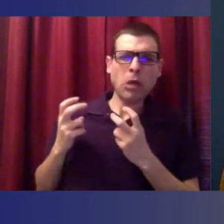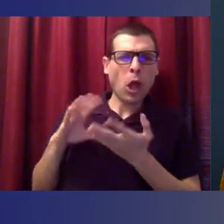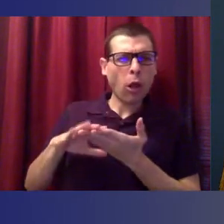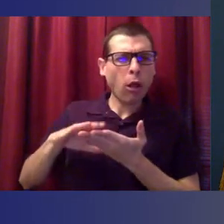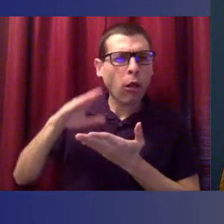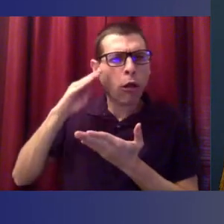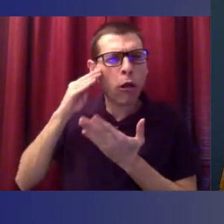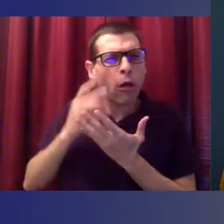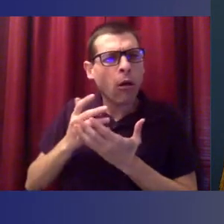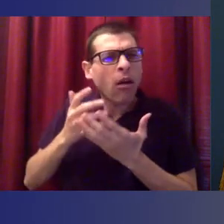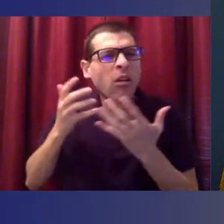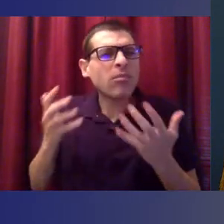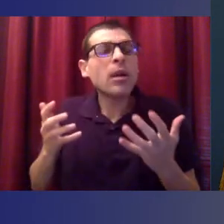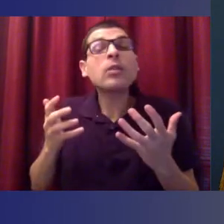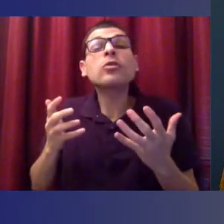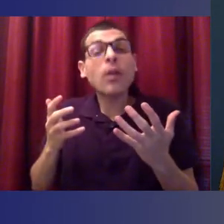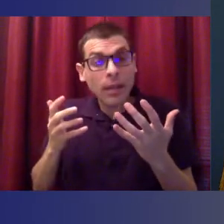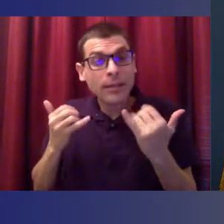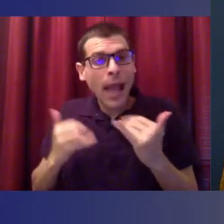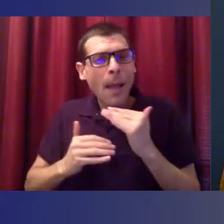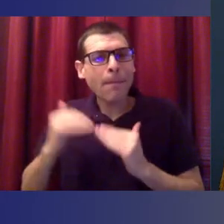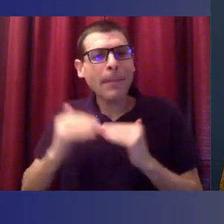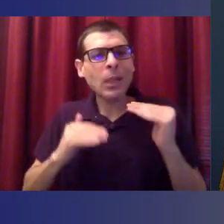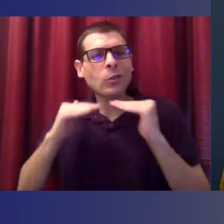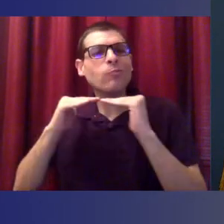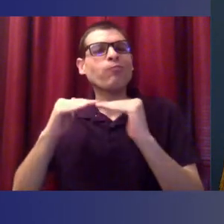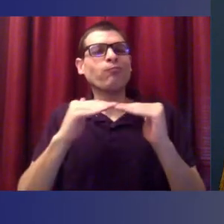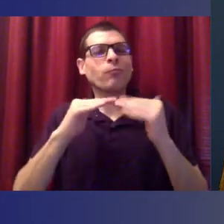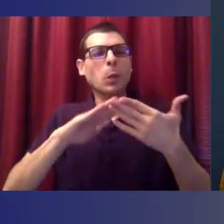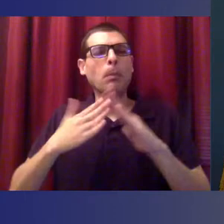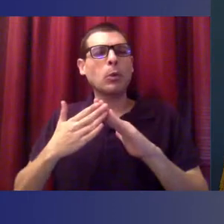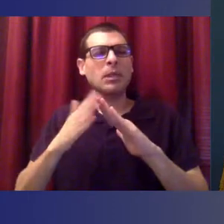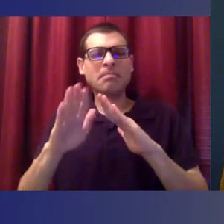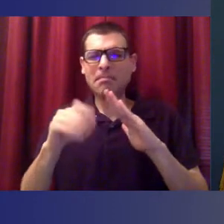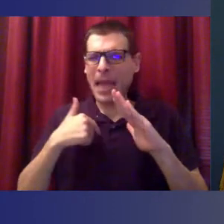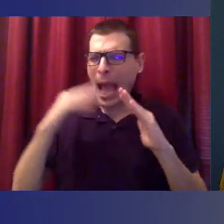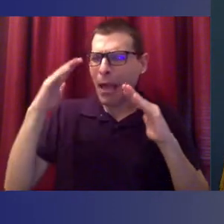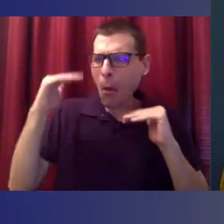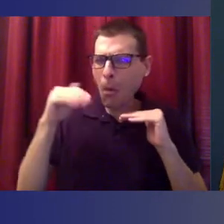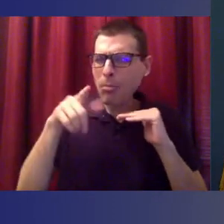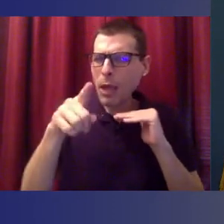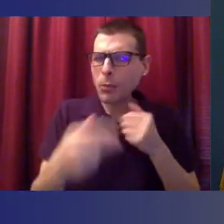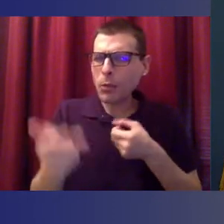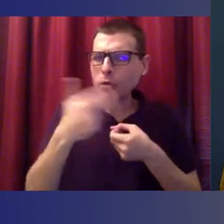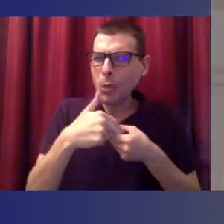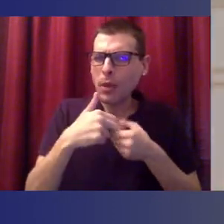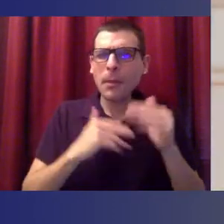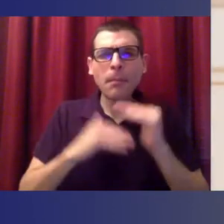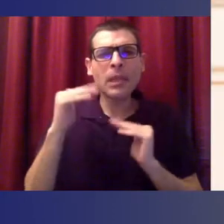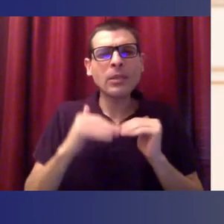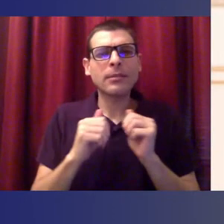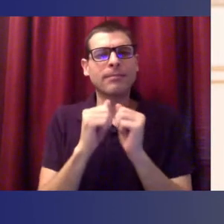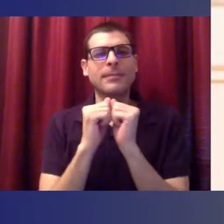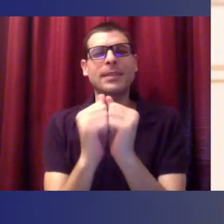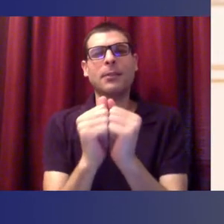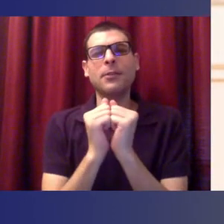be. And I hope you'll join us as we build it together.